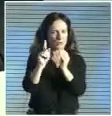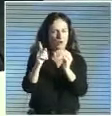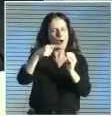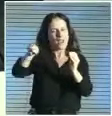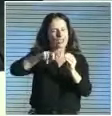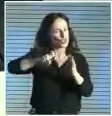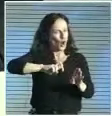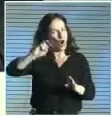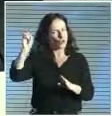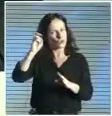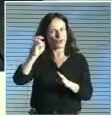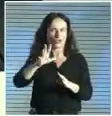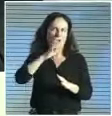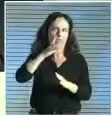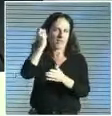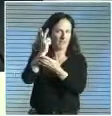more difficult to